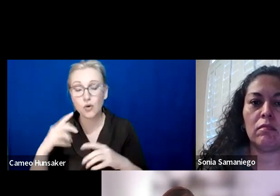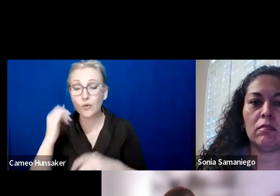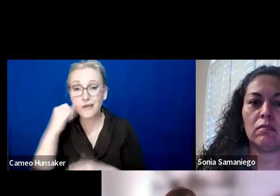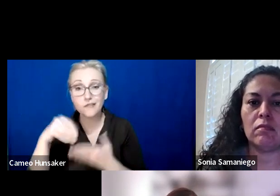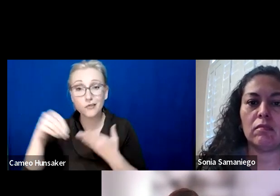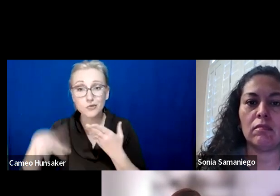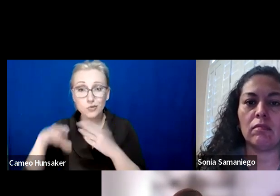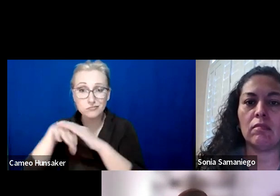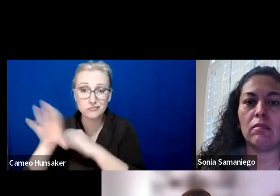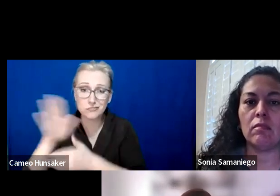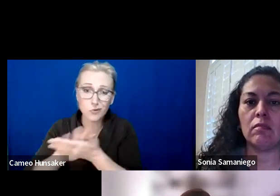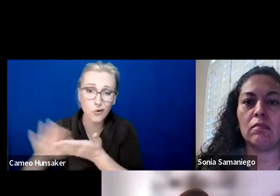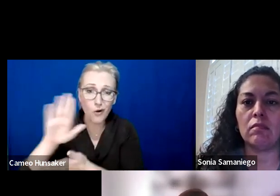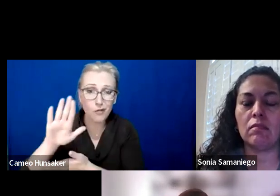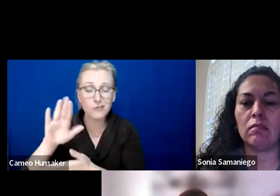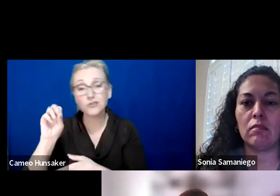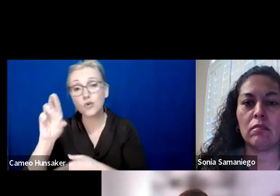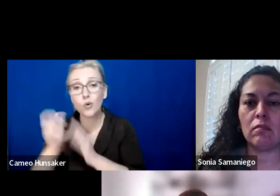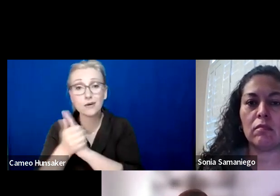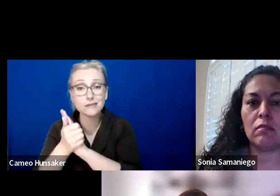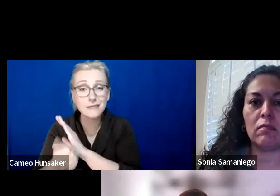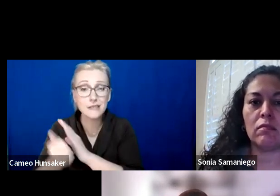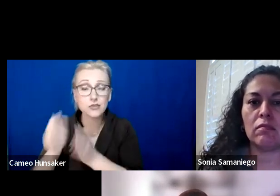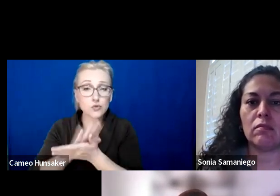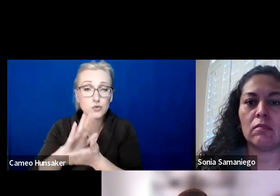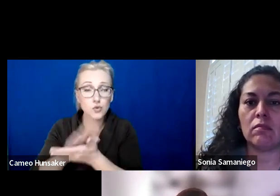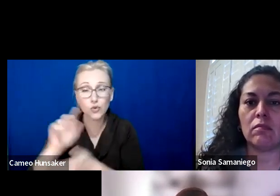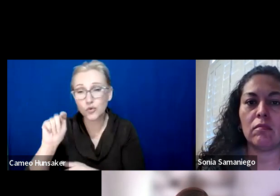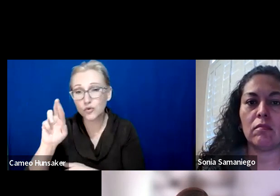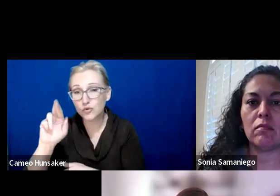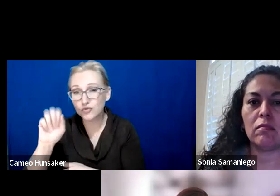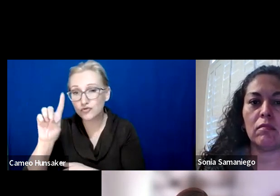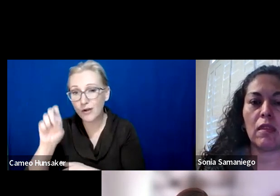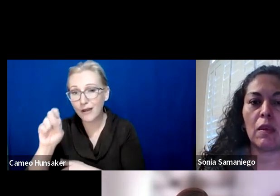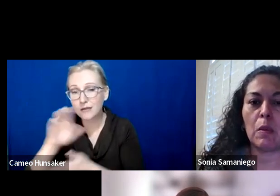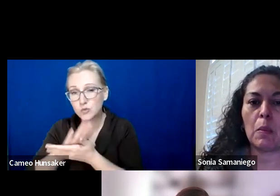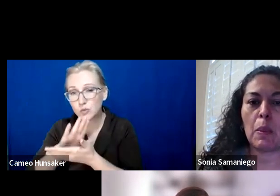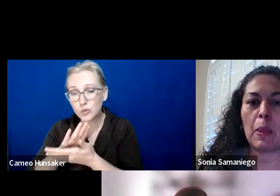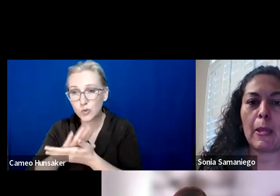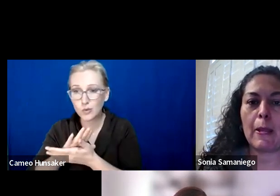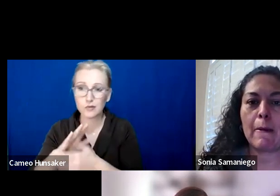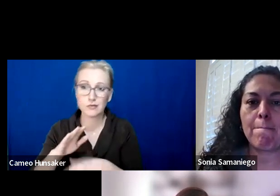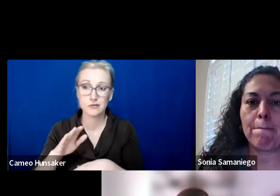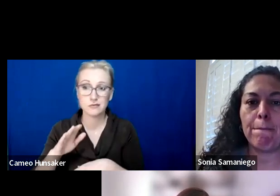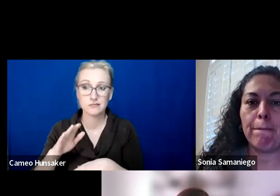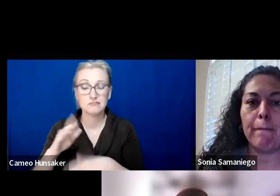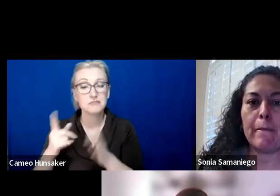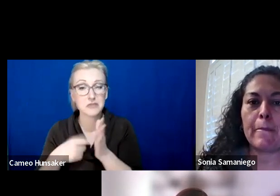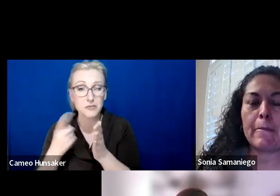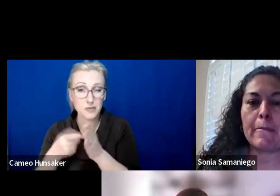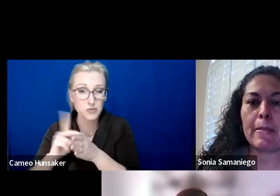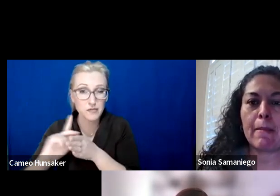post-secondary, either in college or a trade school or even, some of the professional licensure issues